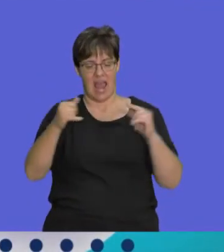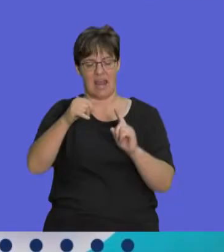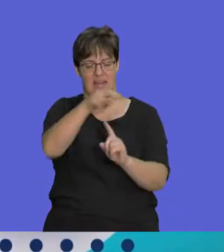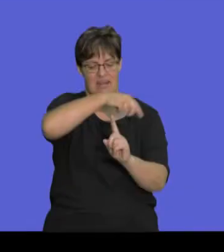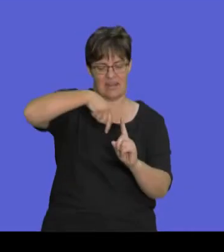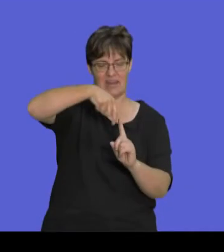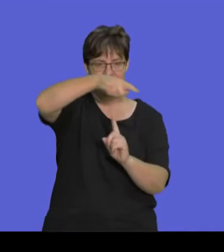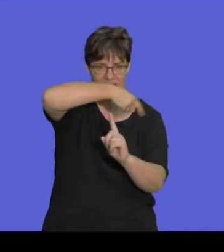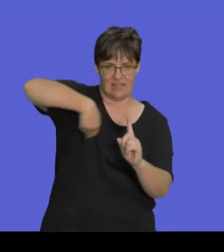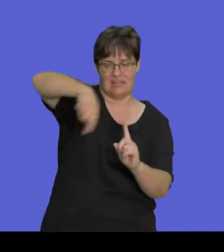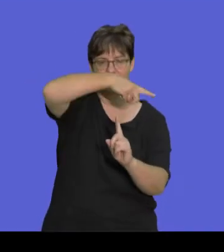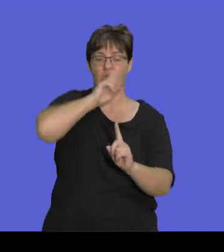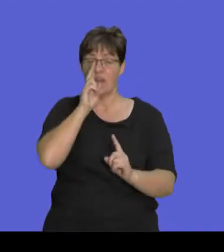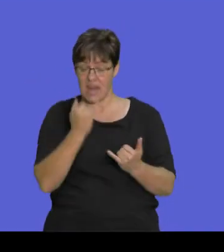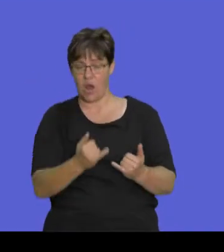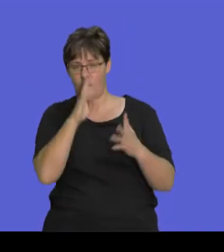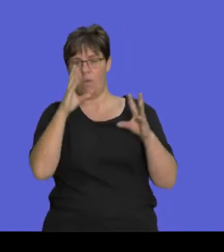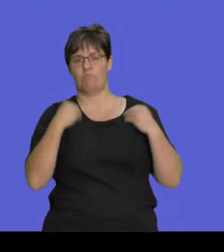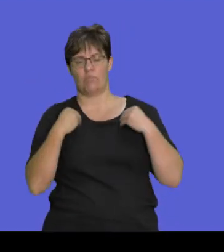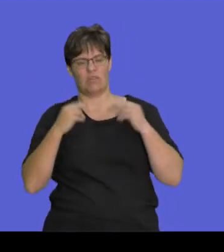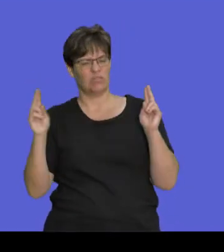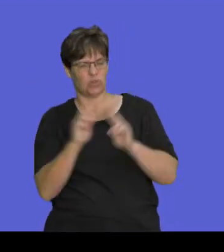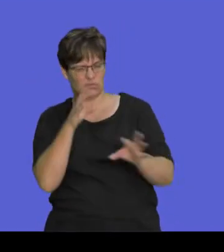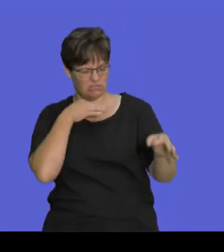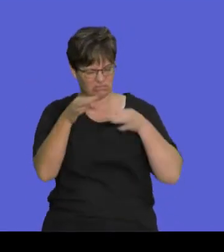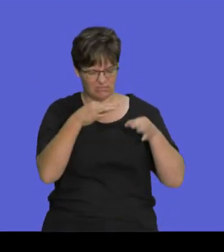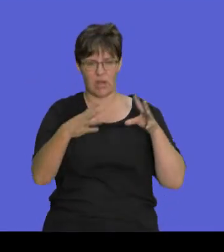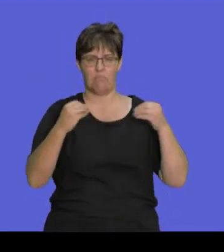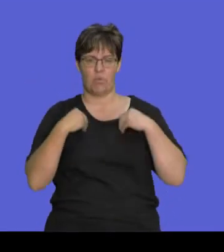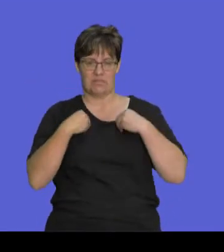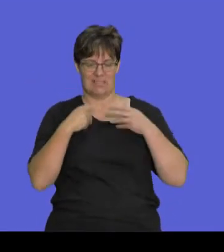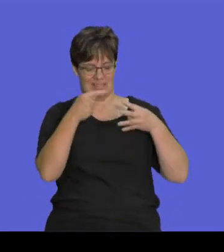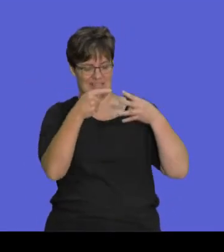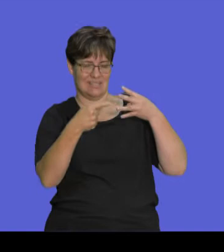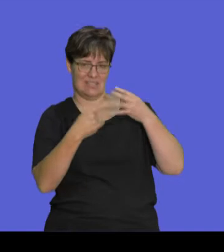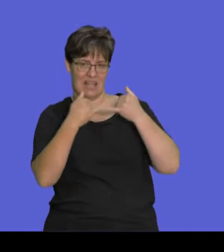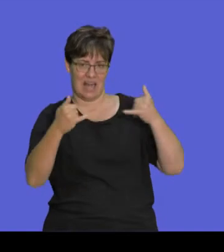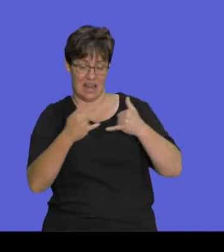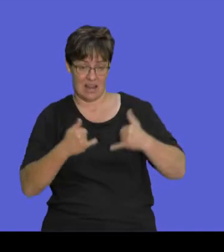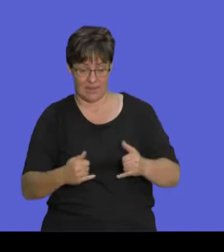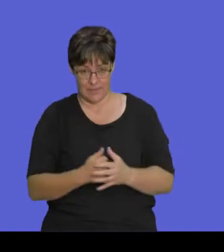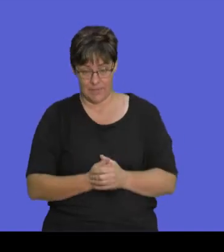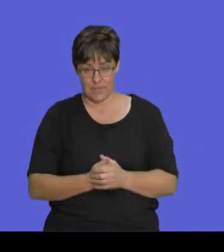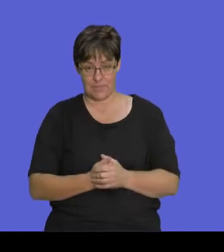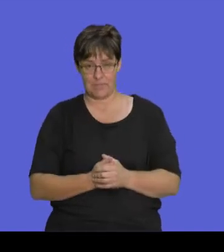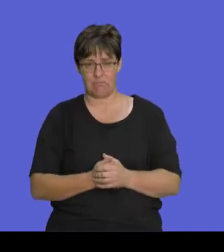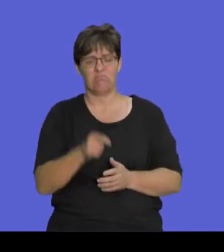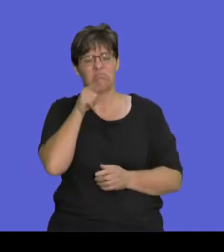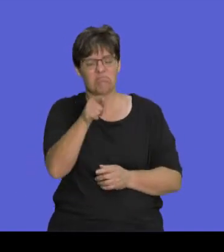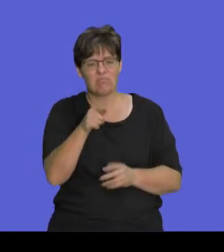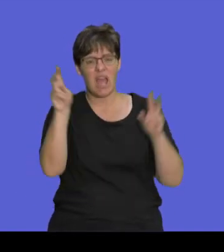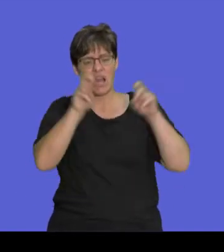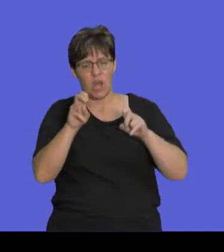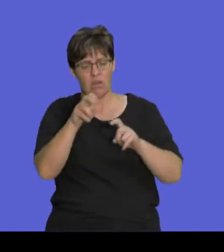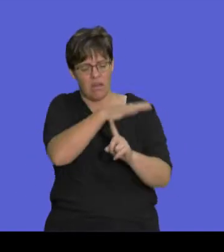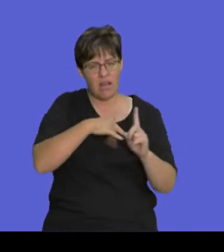field lines. Now, we want to look at the properties, a brief discussion on the properties of electric field lines. So these electric